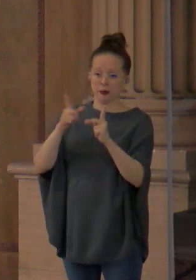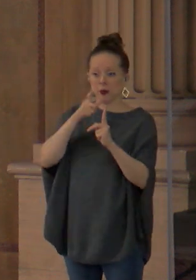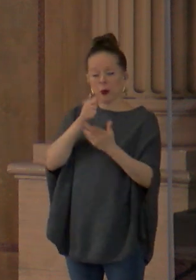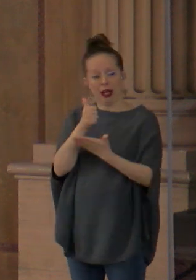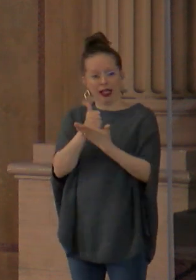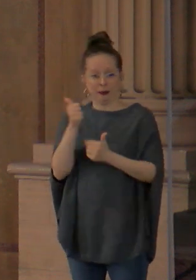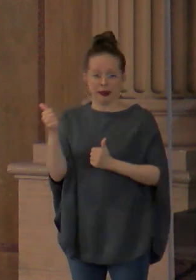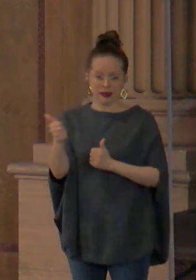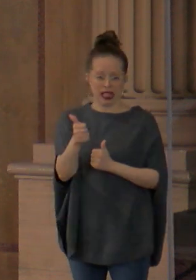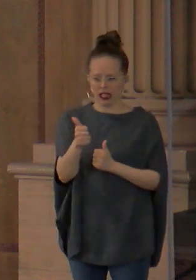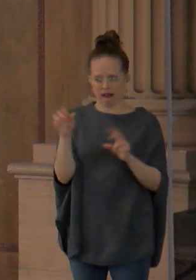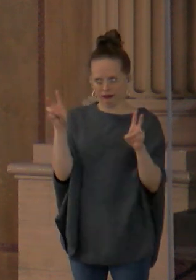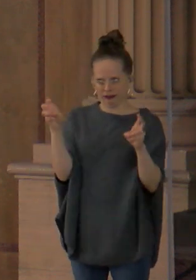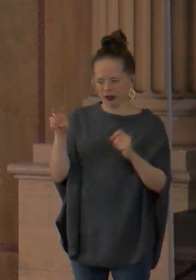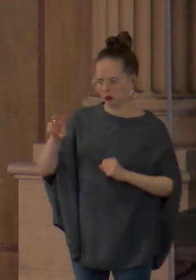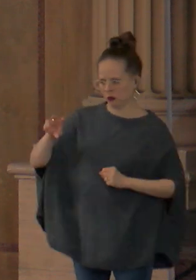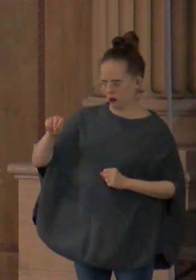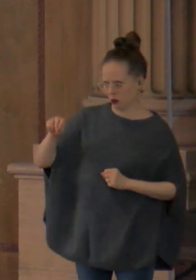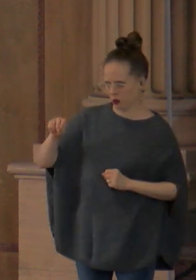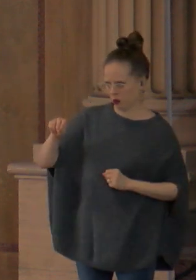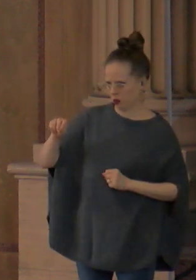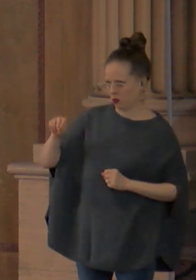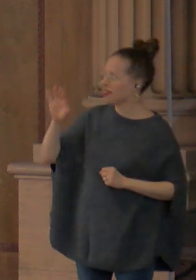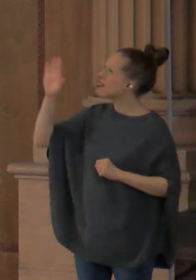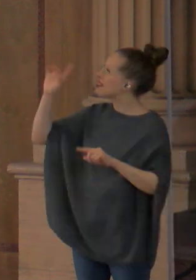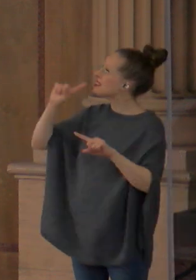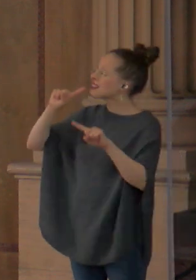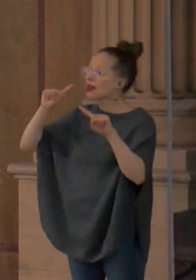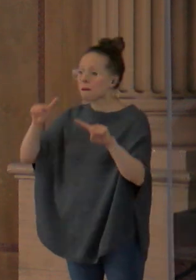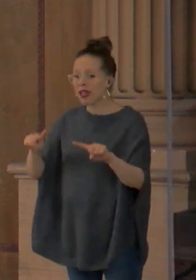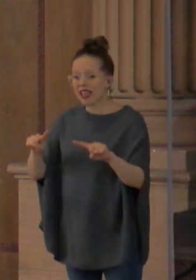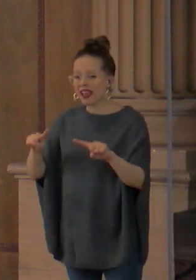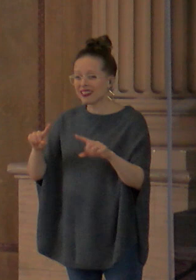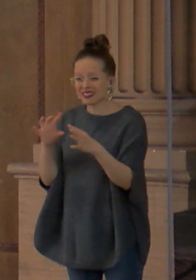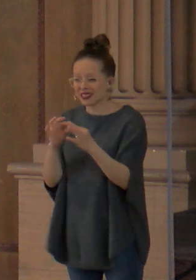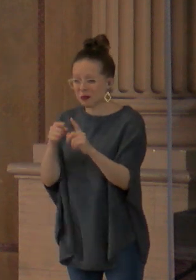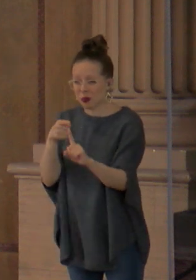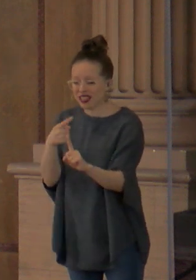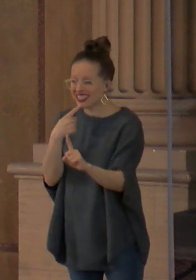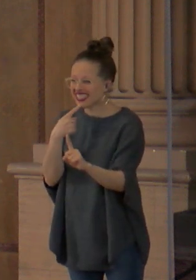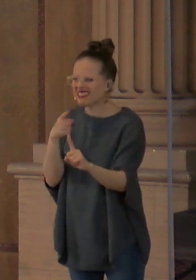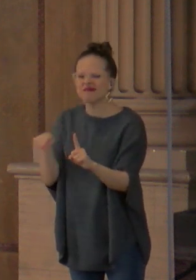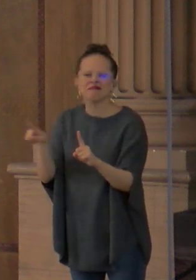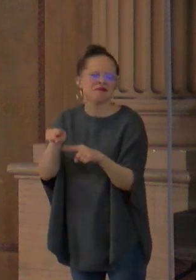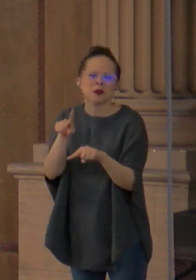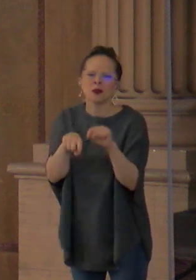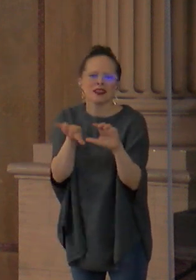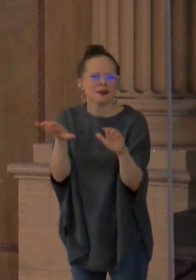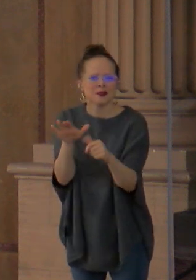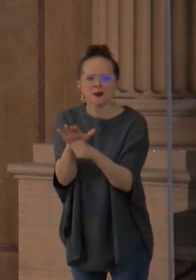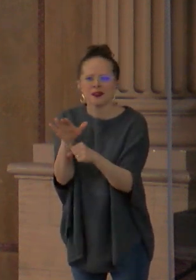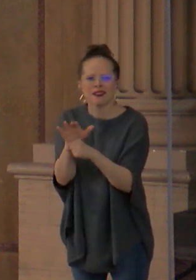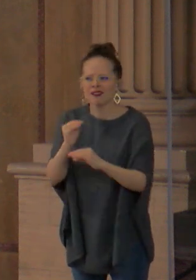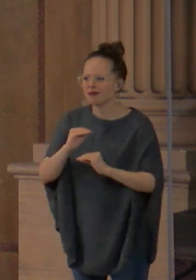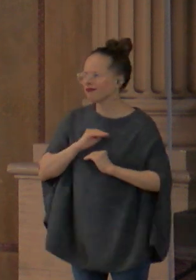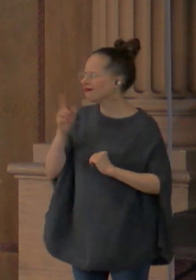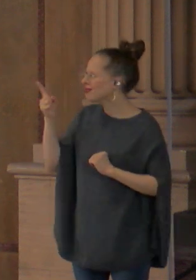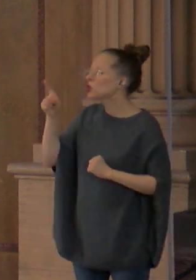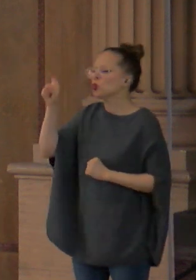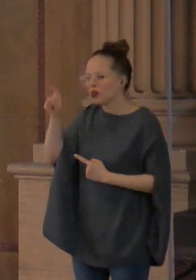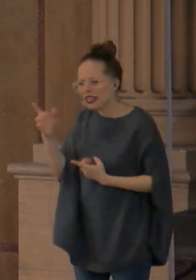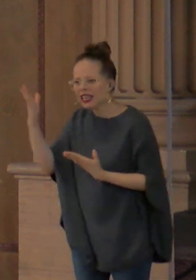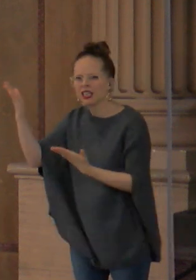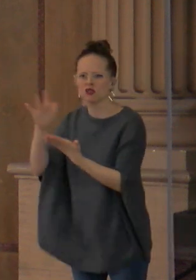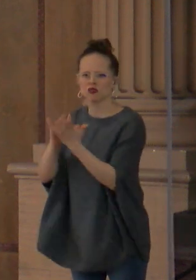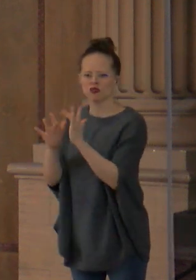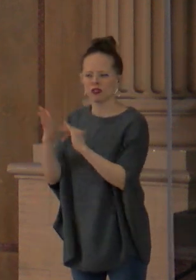The message of those commands is you can't possibly help yourself enough to please God. You need Jesus. And so in Galatians 4.21, Paul